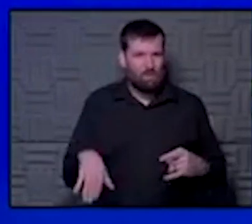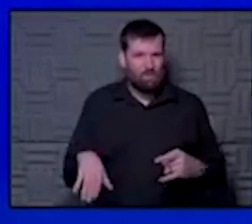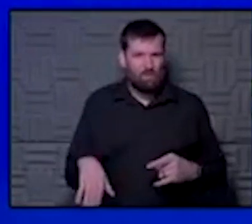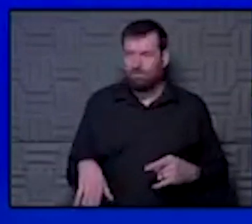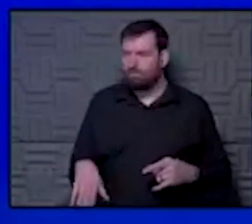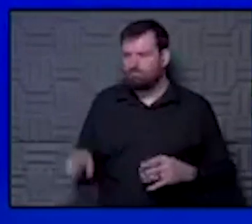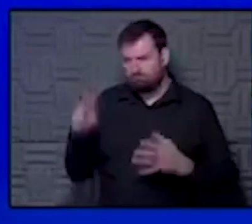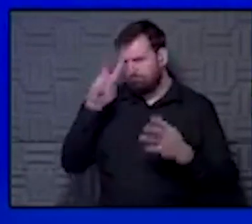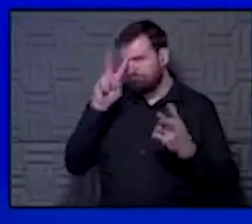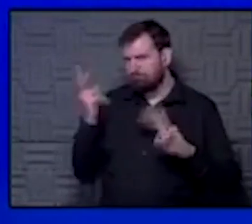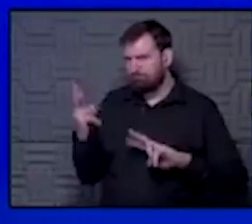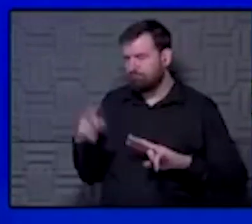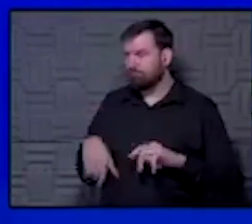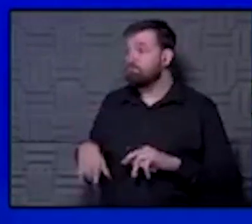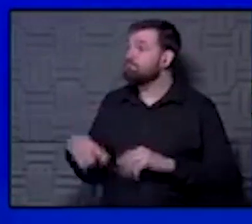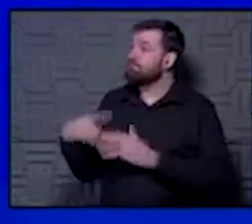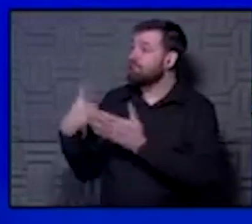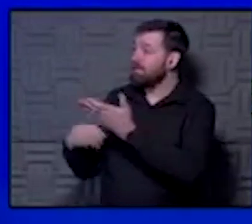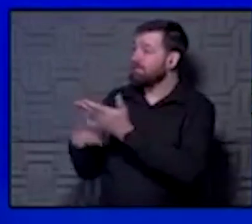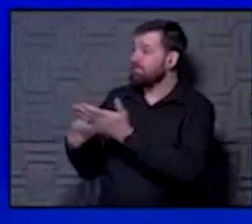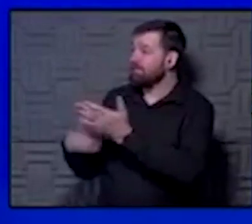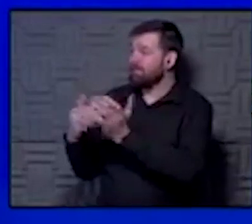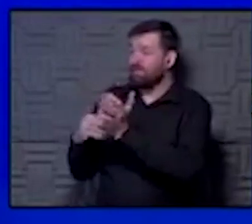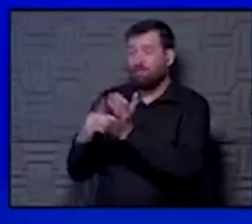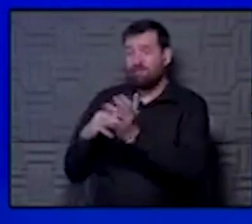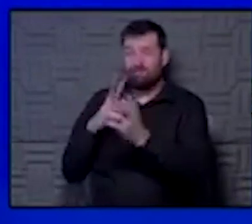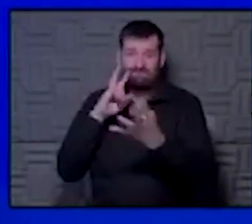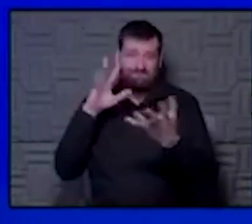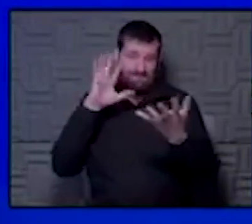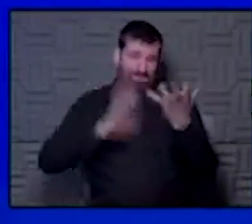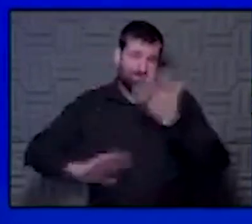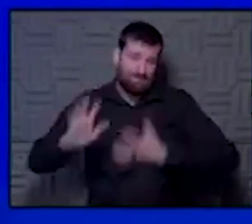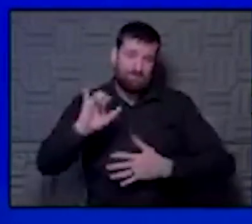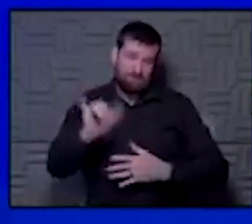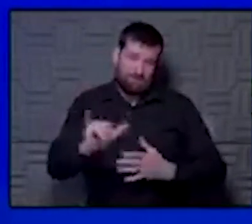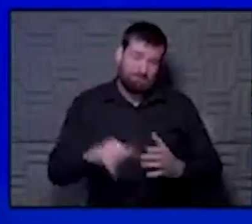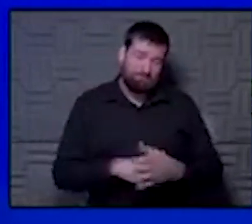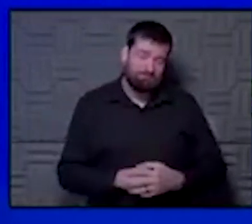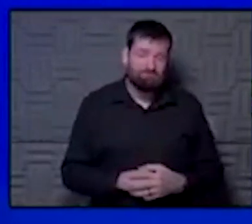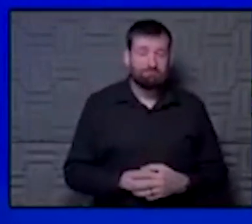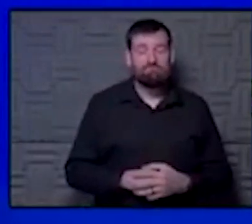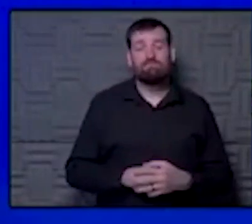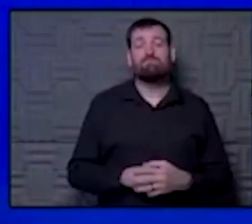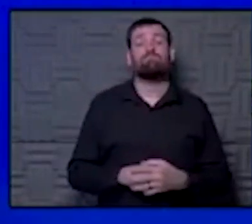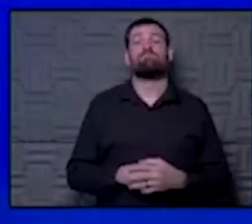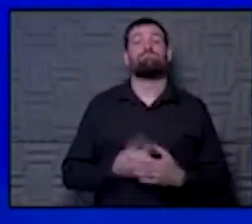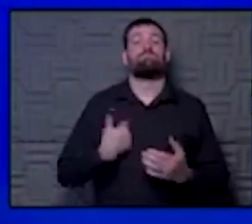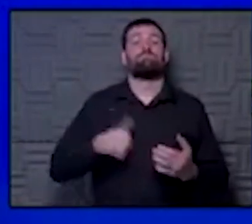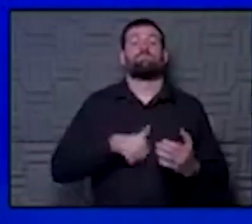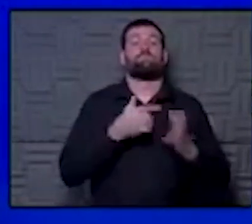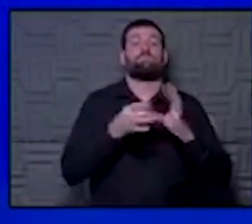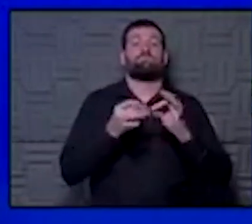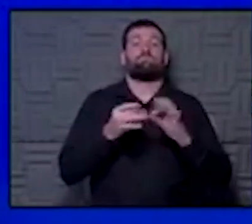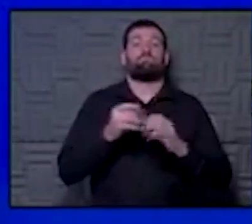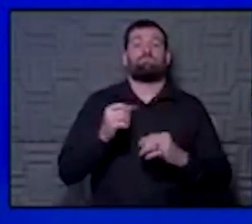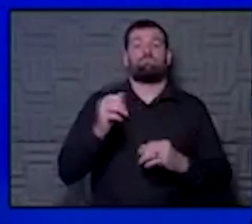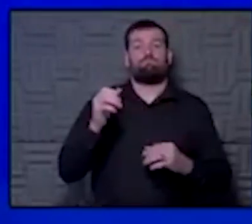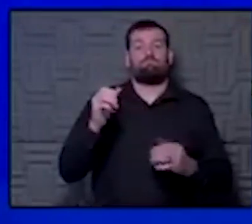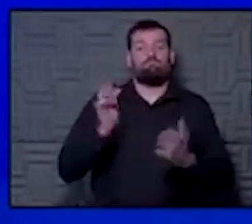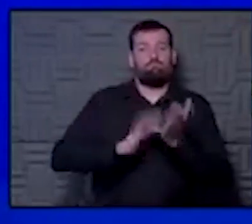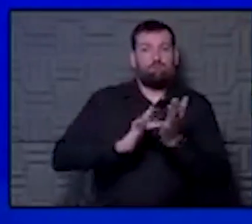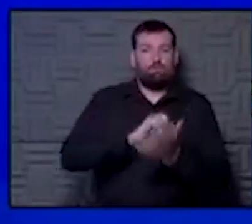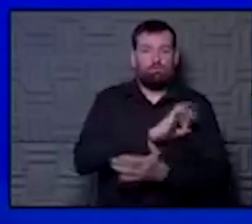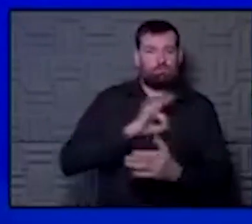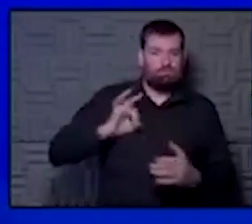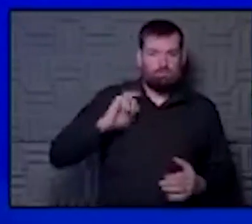bet. confused. Yeah, well, sometimes doctors are confused too. So, here's the deal. When we say medical personnel, we don't mean just doctors. We mean